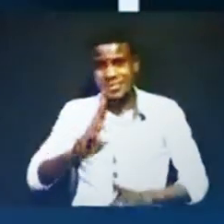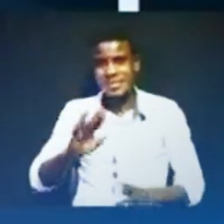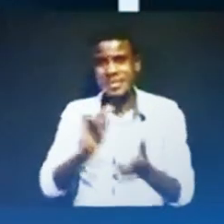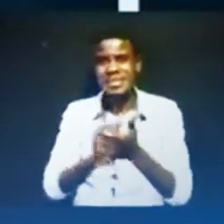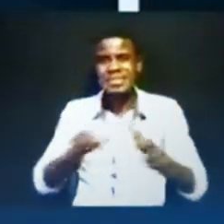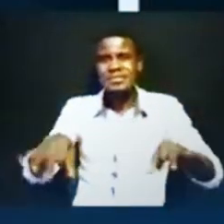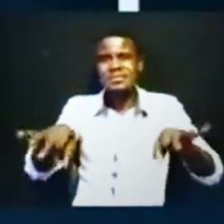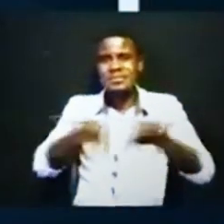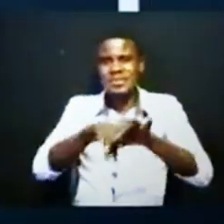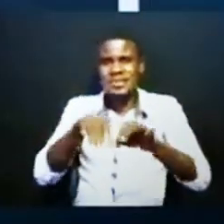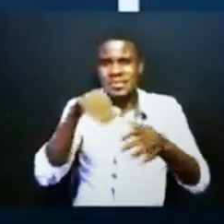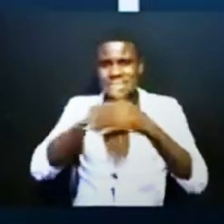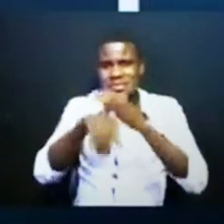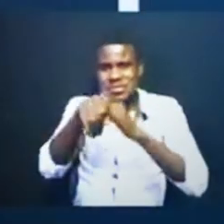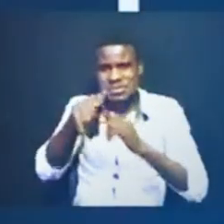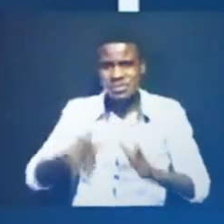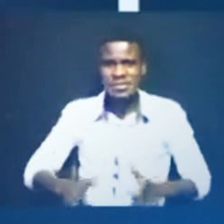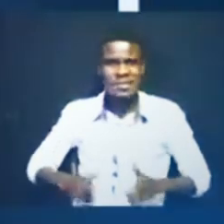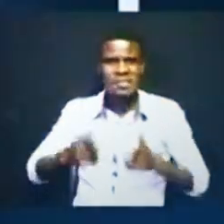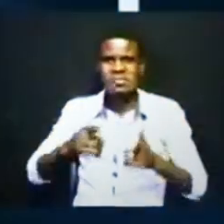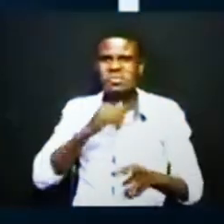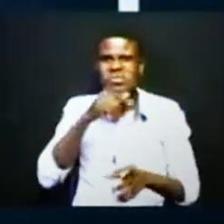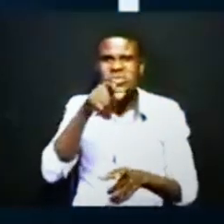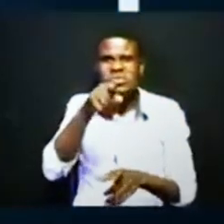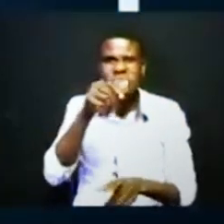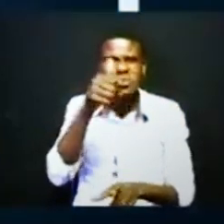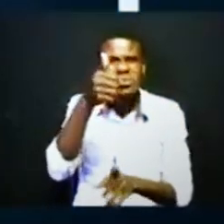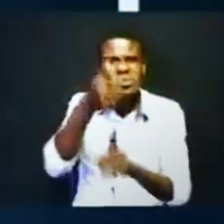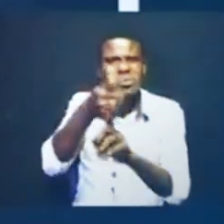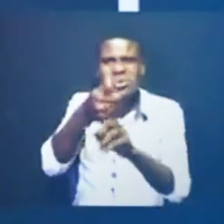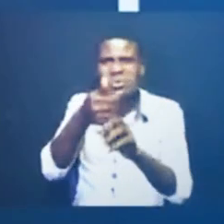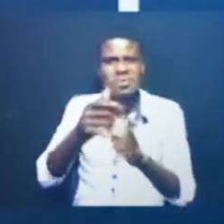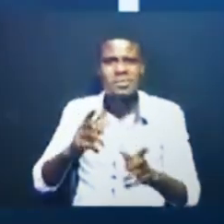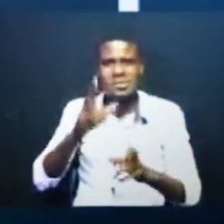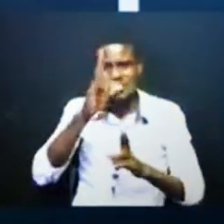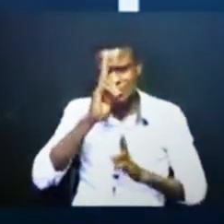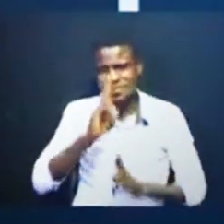life, not your honor.